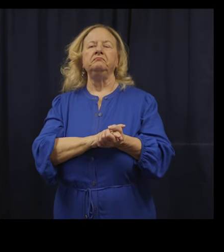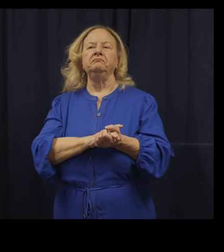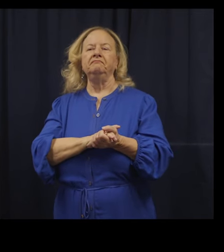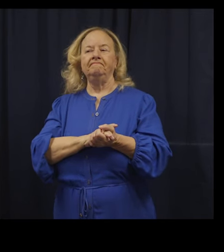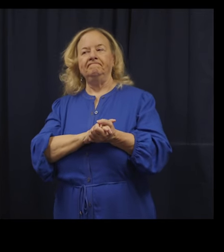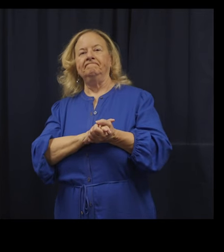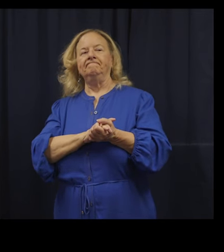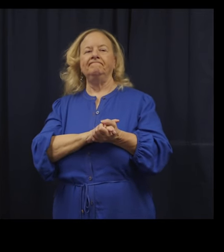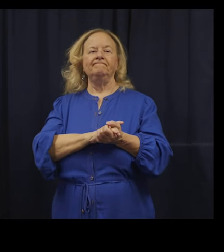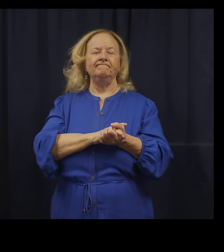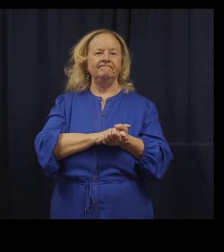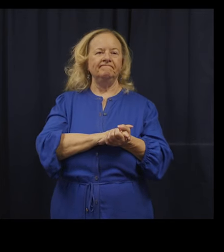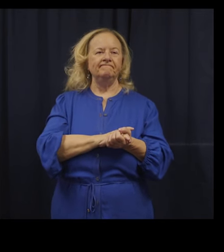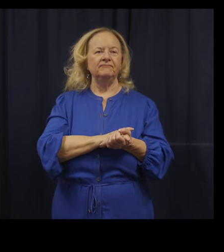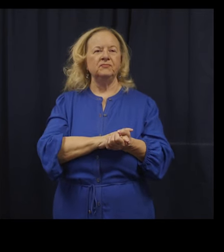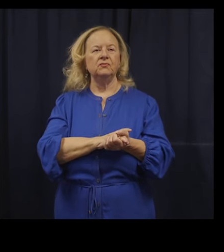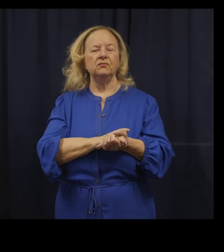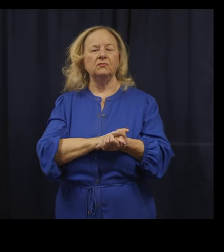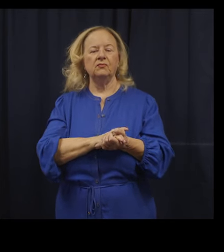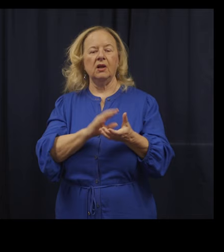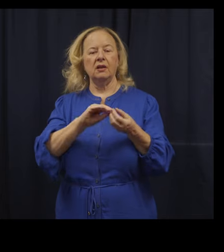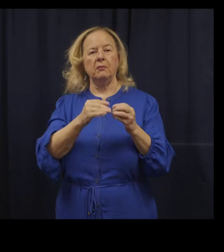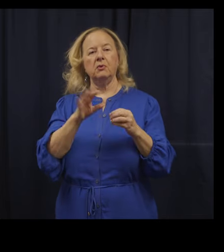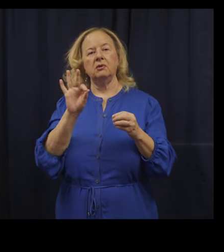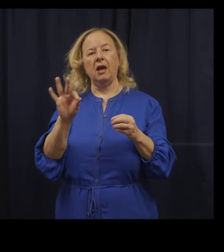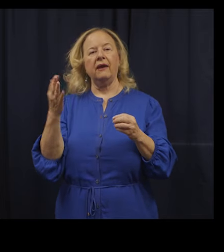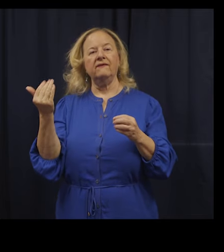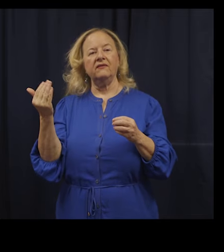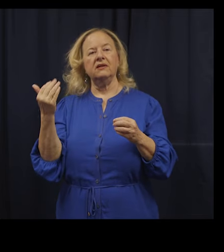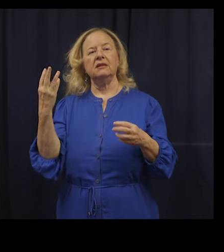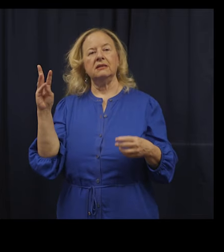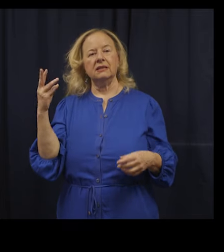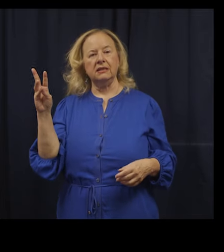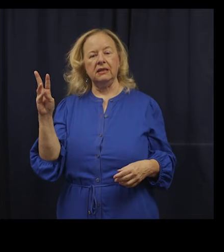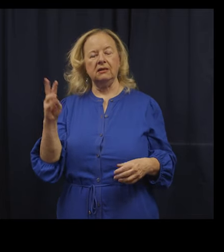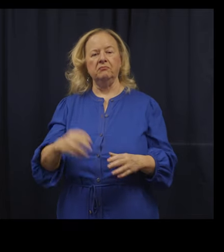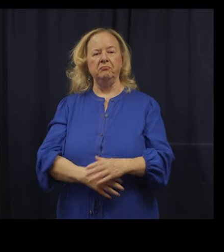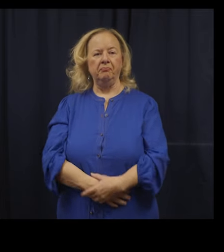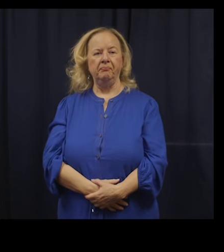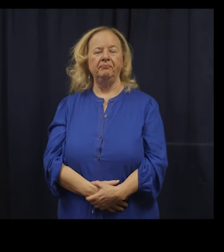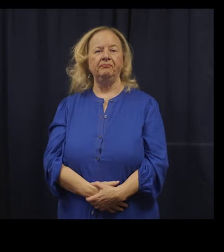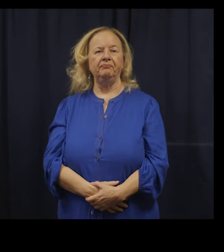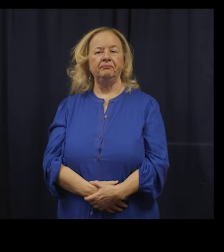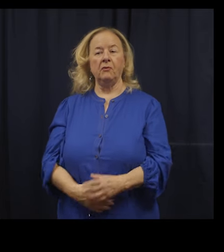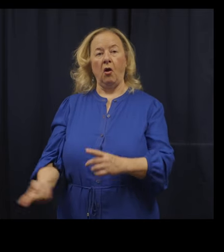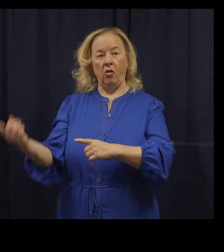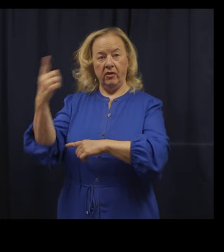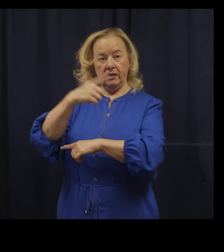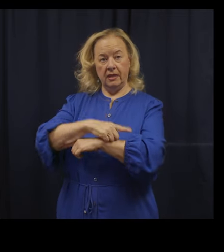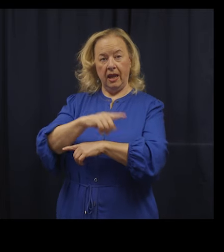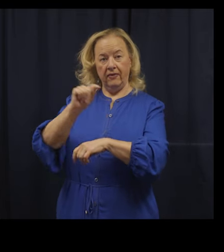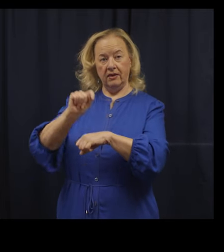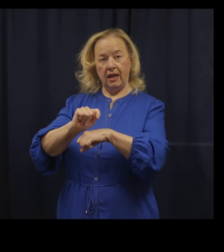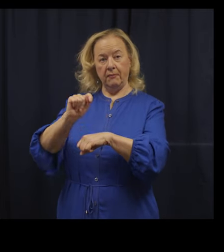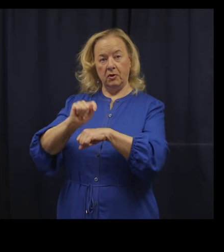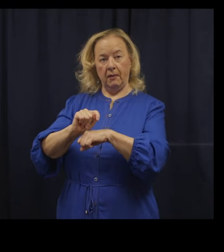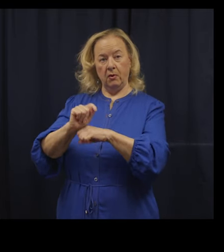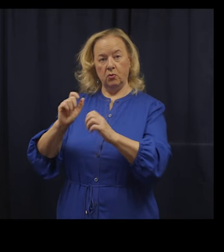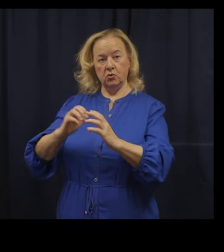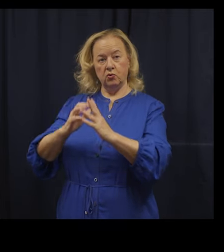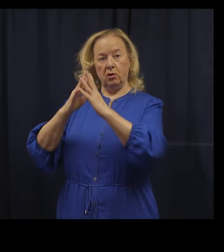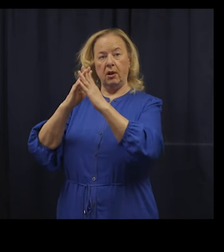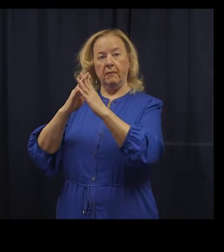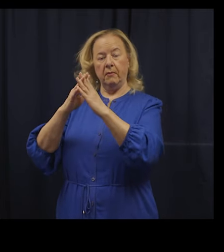let's see. So now let's go to Numbers 9, 15 and 16. On the day the tabernacle was reared up.